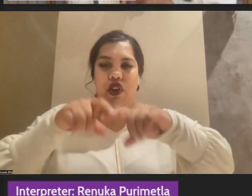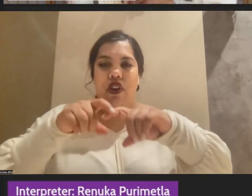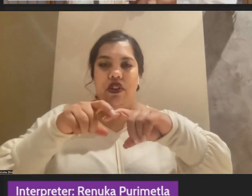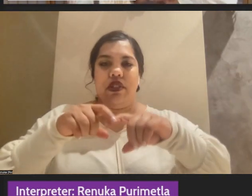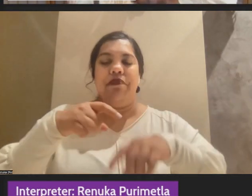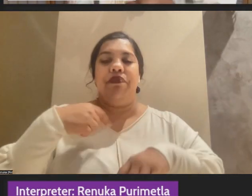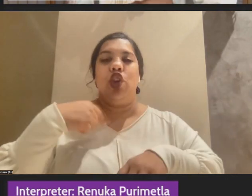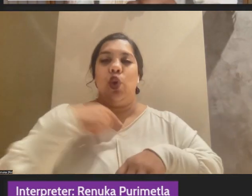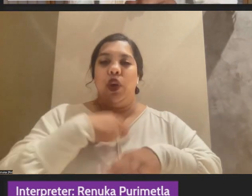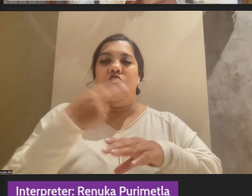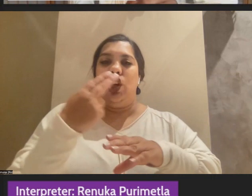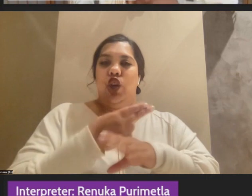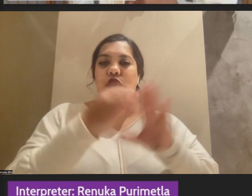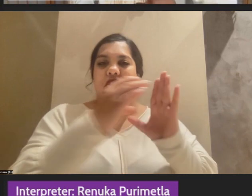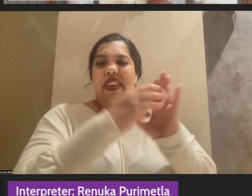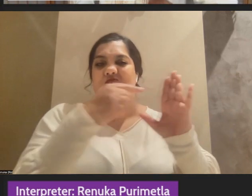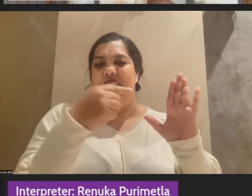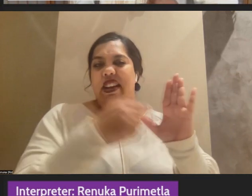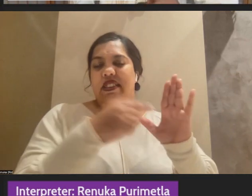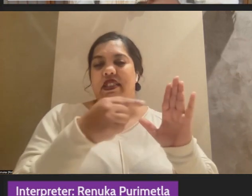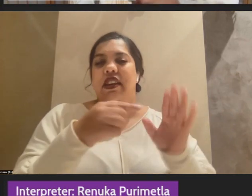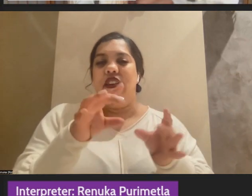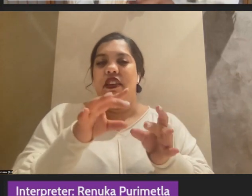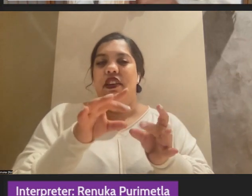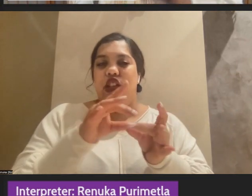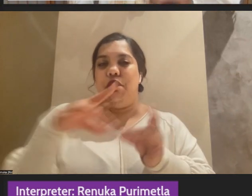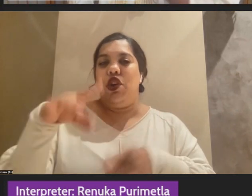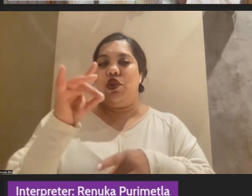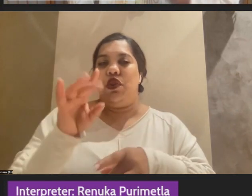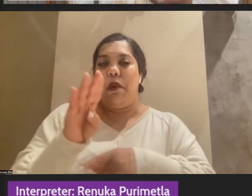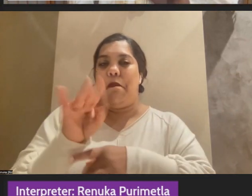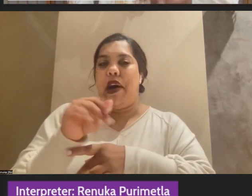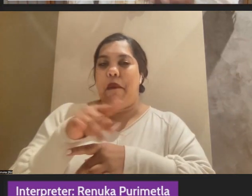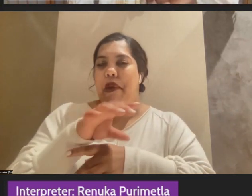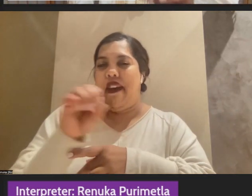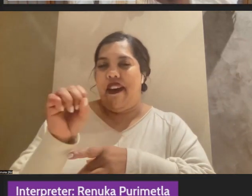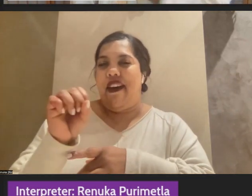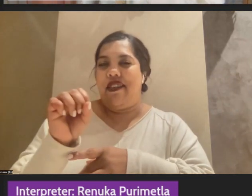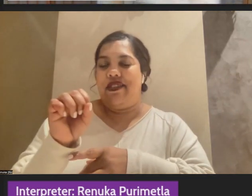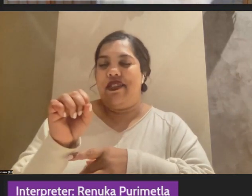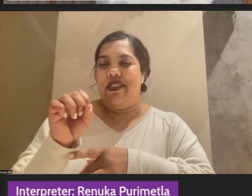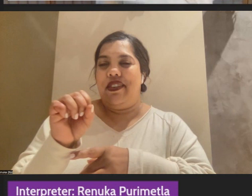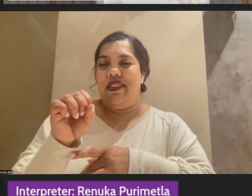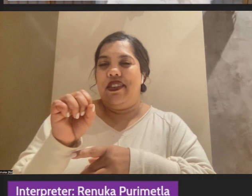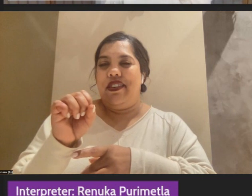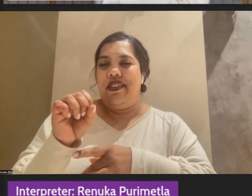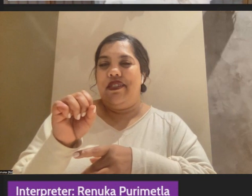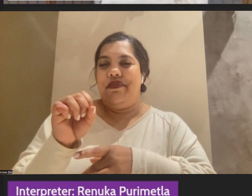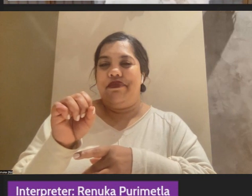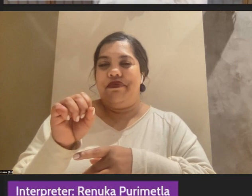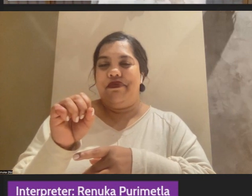to spiritually bypass or malpractice, because we have made this about only